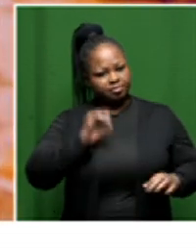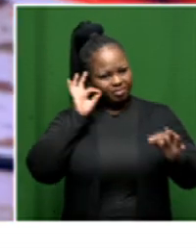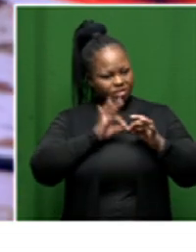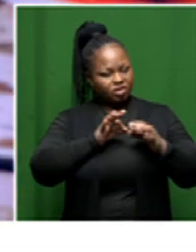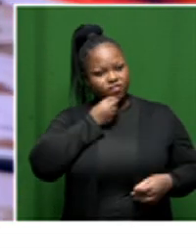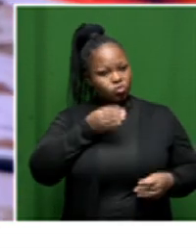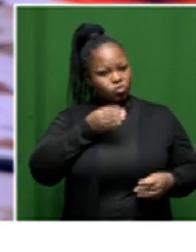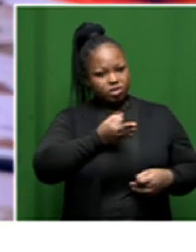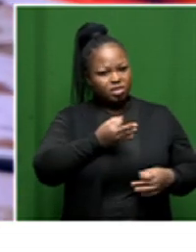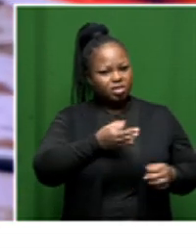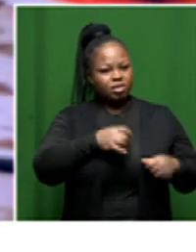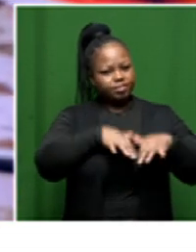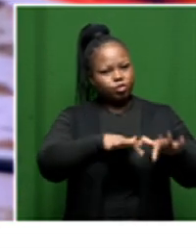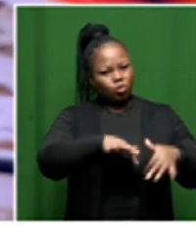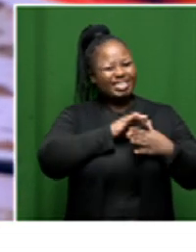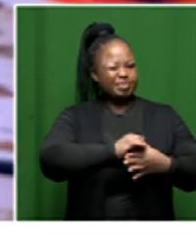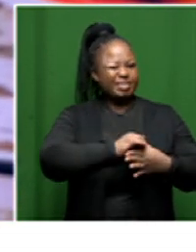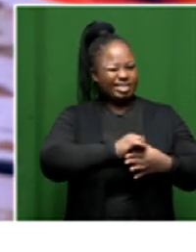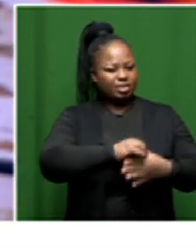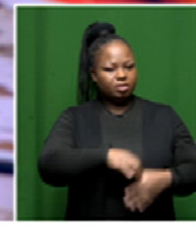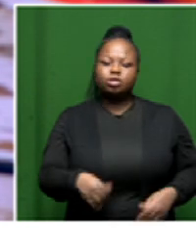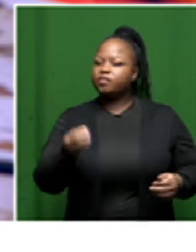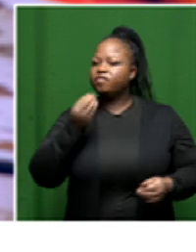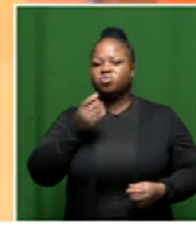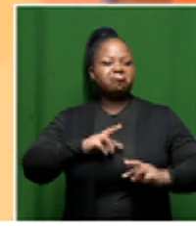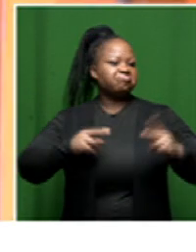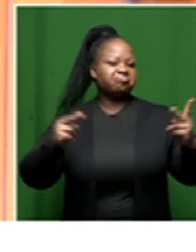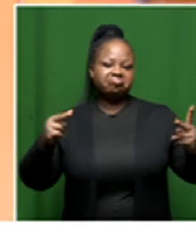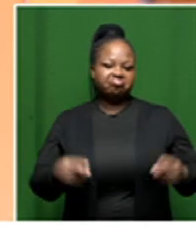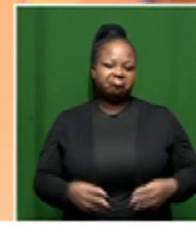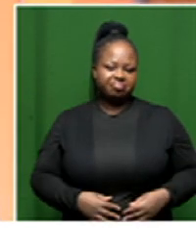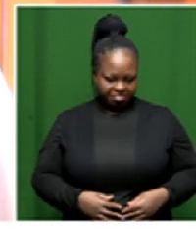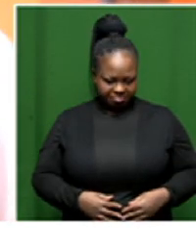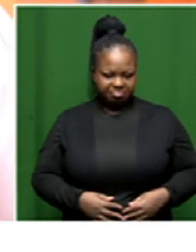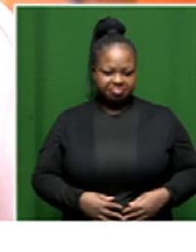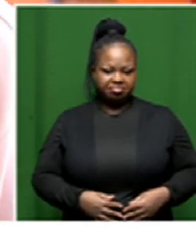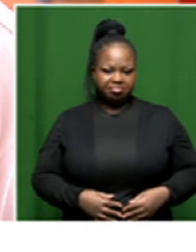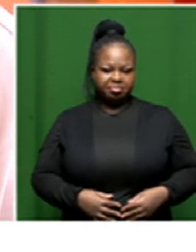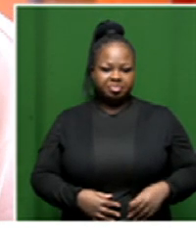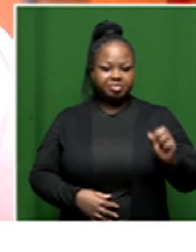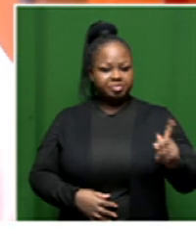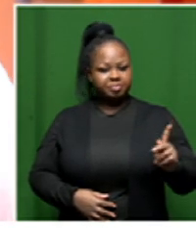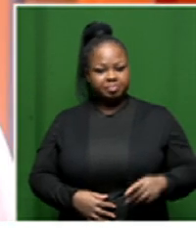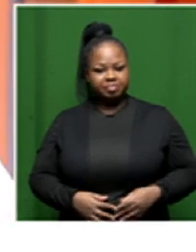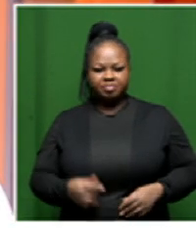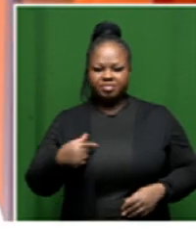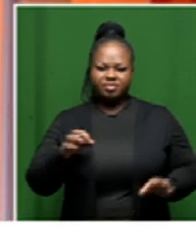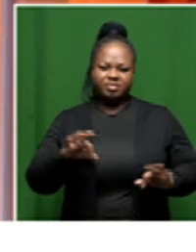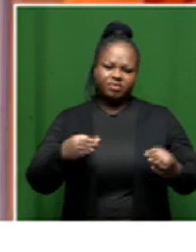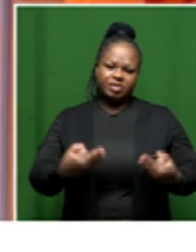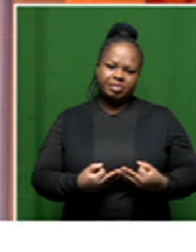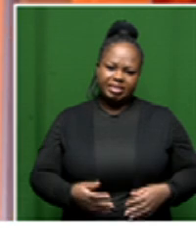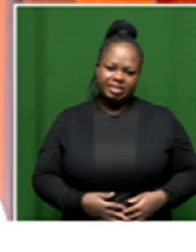really seafood or is it just meat in general? It's food in general because I do catering as well, just by the way. Okay. Yeah. All right. I mean, I've catered for